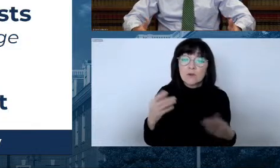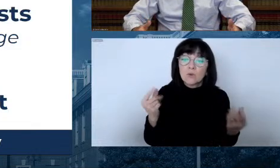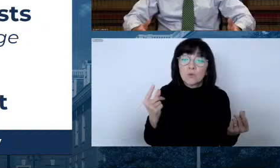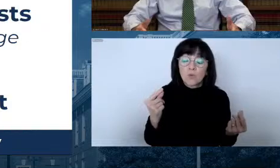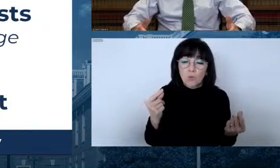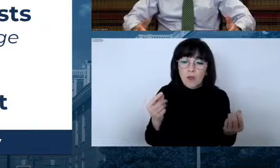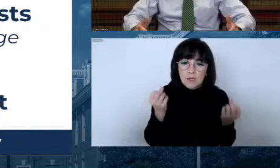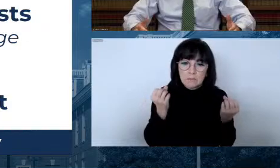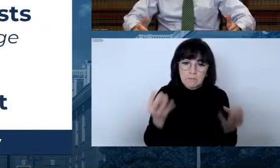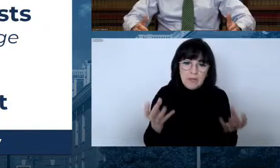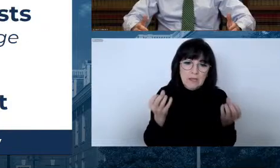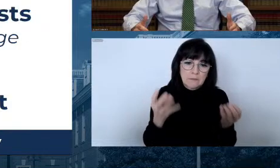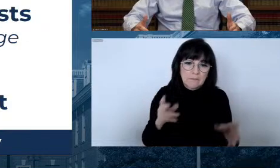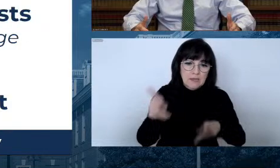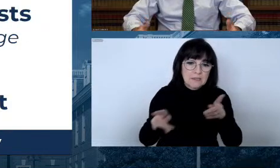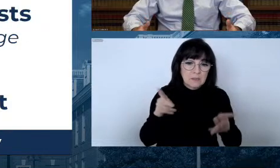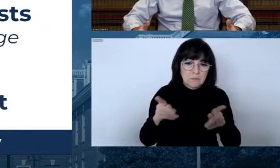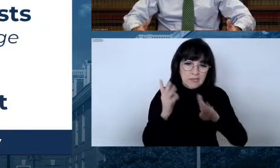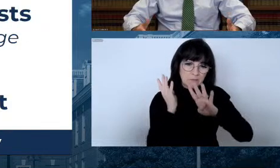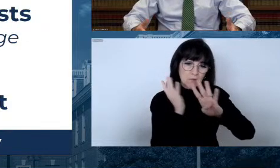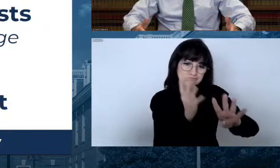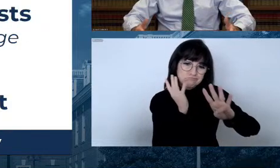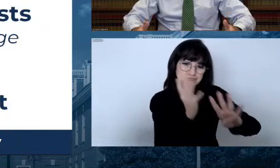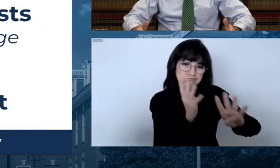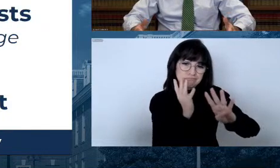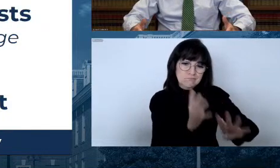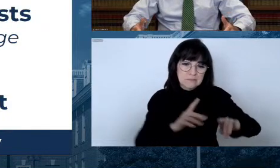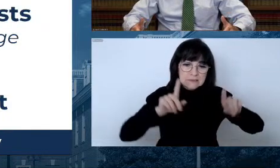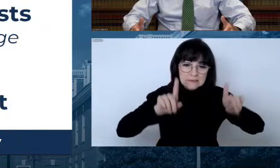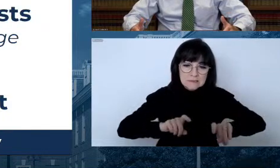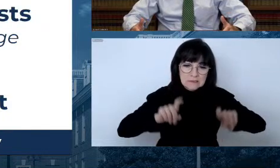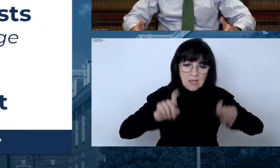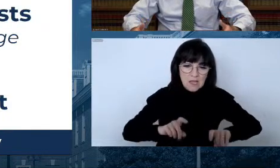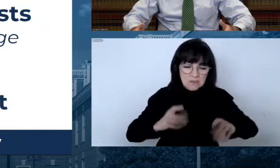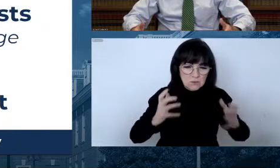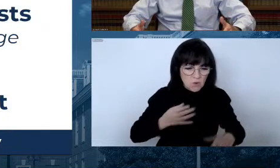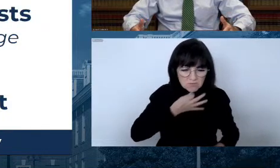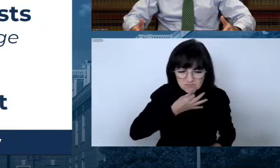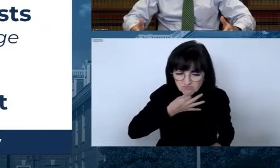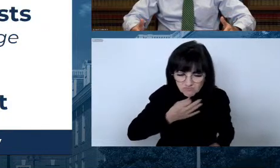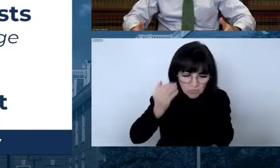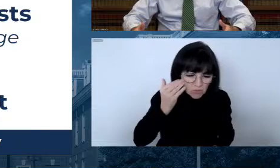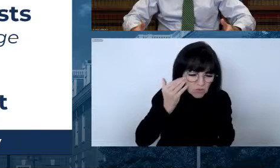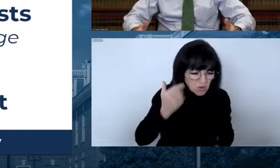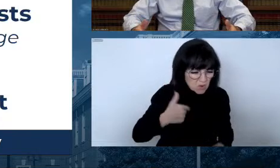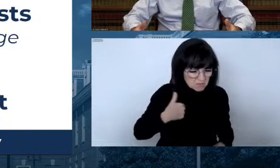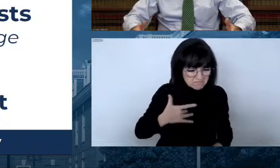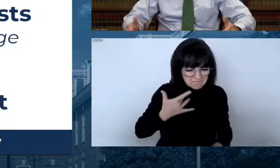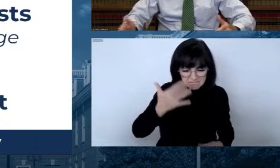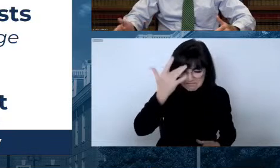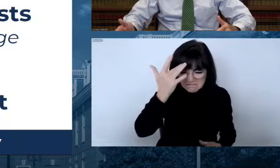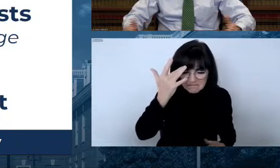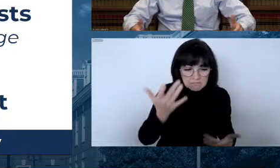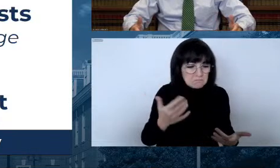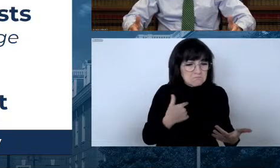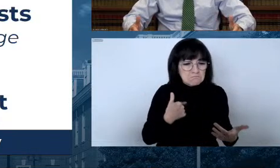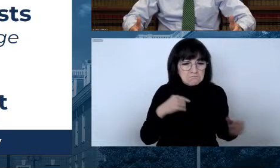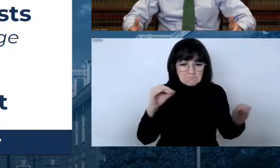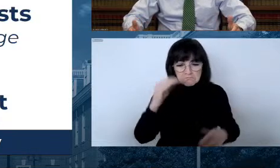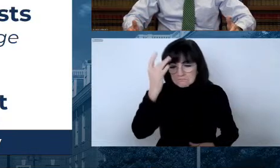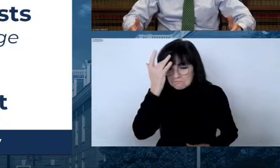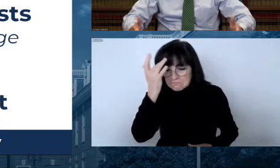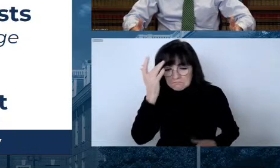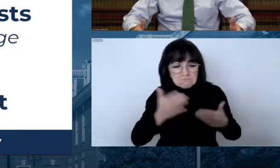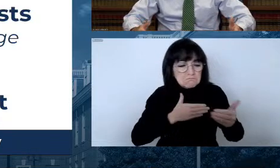So people are getting tested to find out whether they're positive as they join family members,